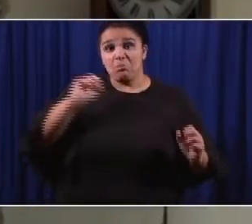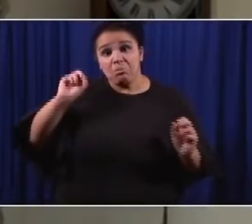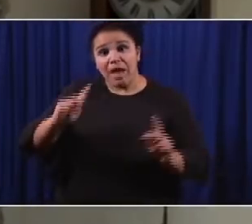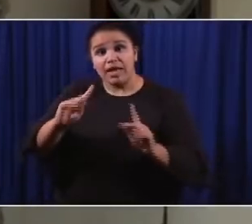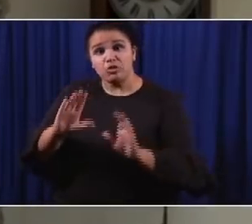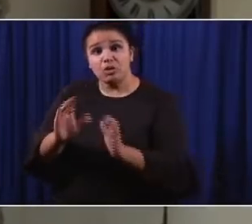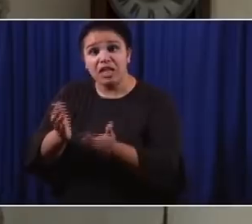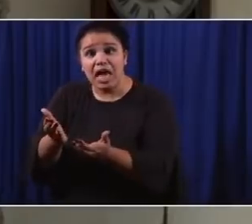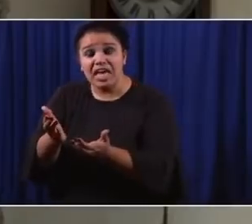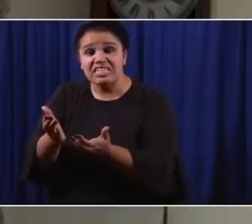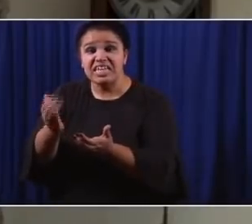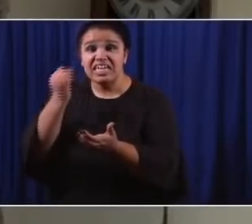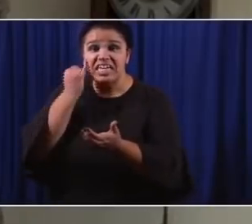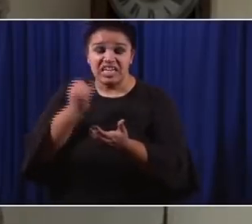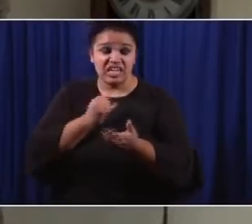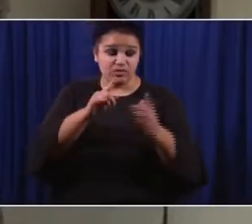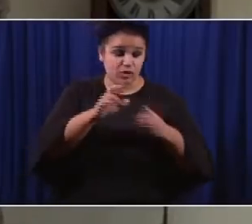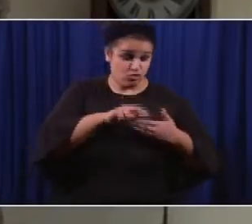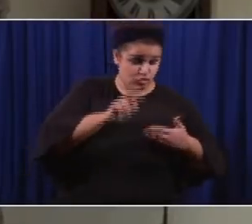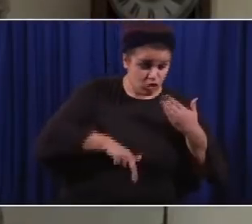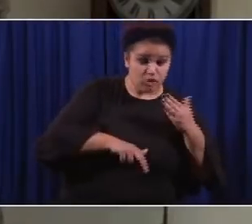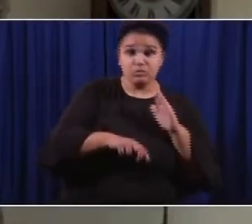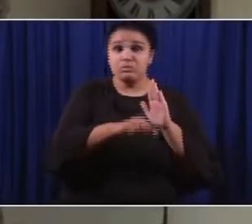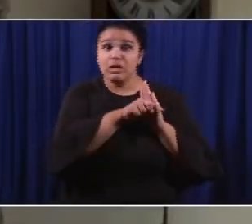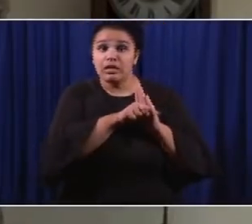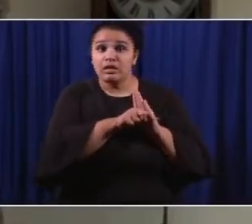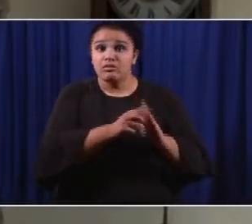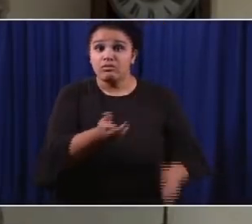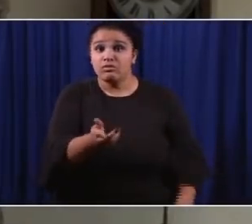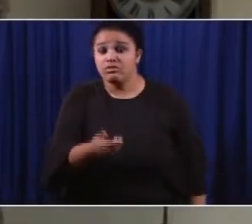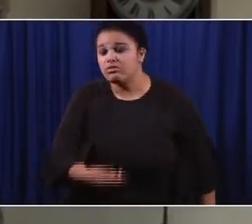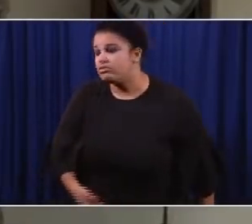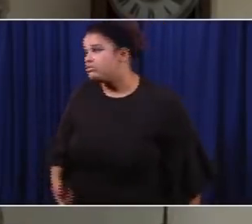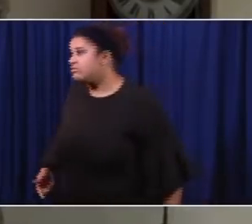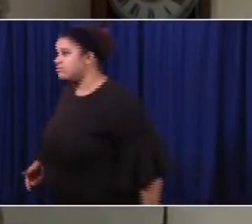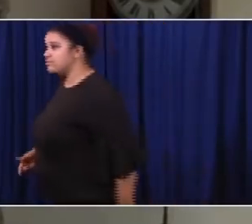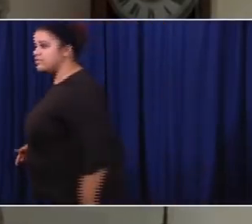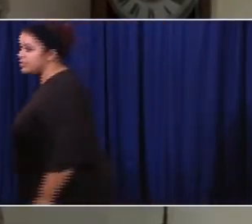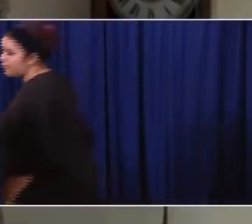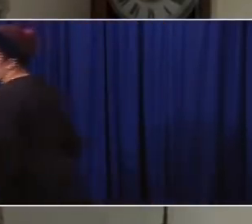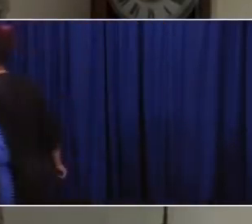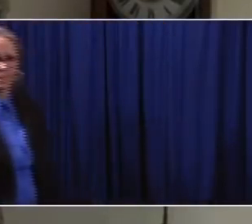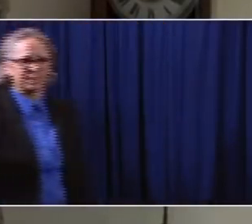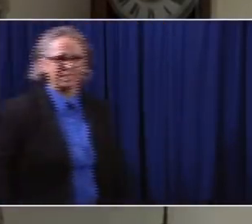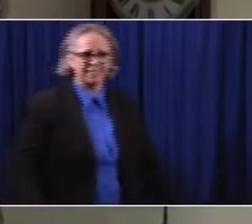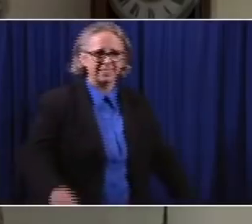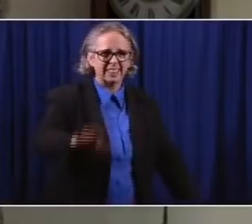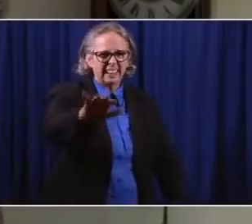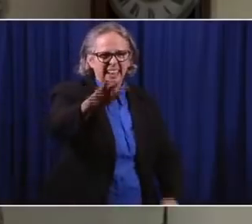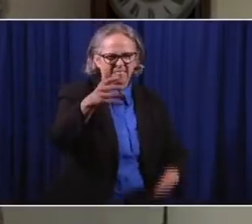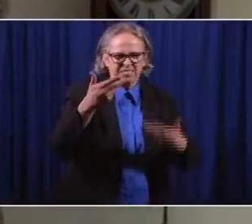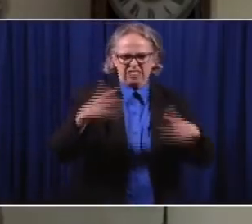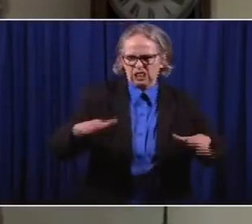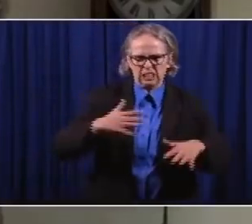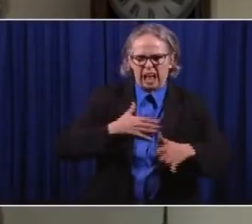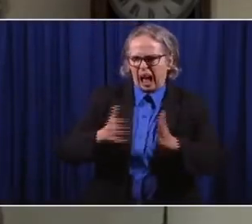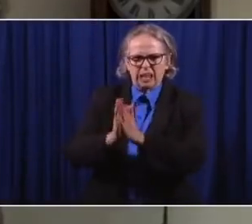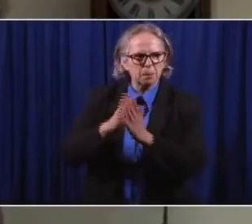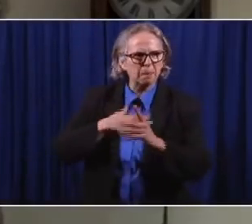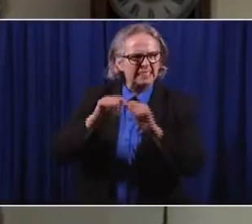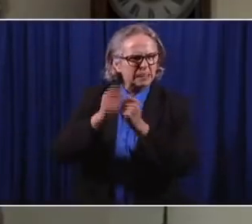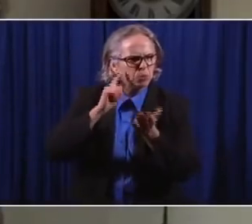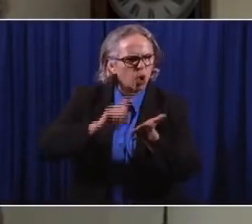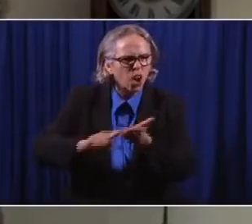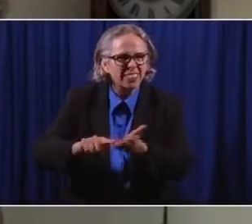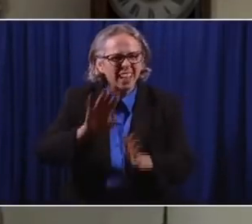is negative. Yeah, John, I've asked our team to take a look at that. These are really not my decisions. These are local health